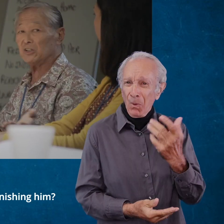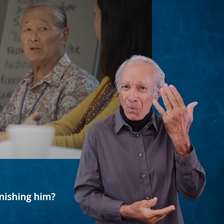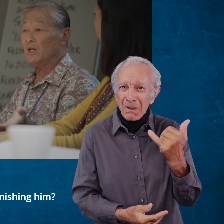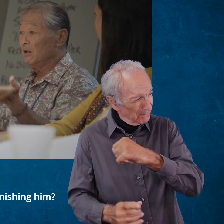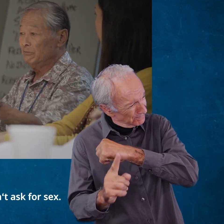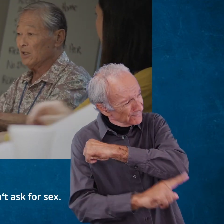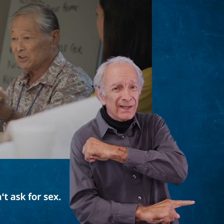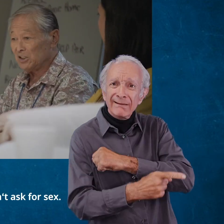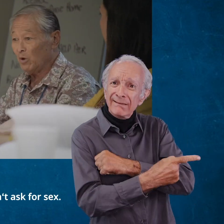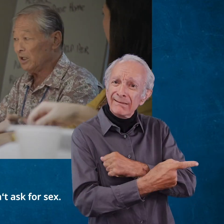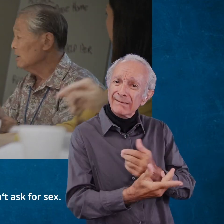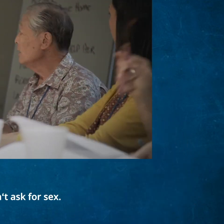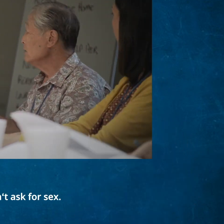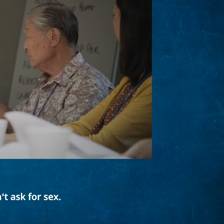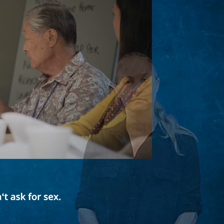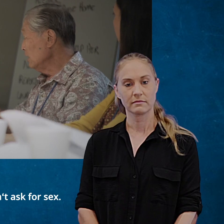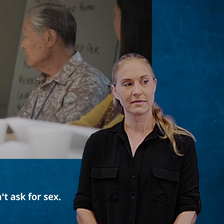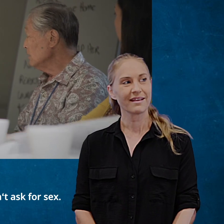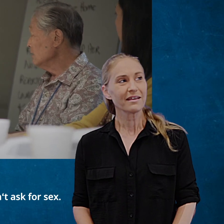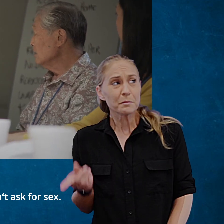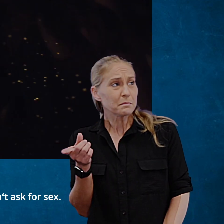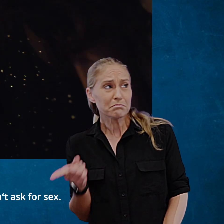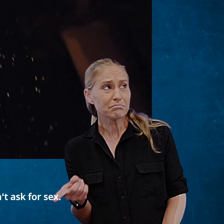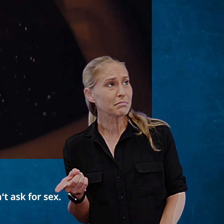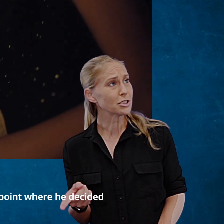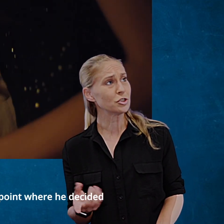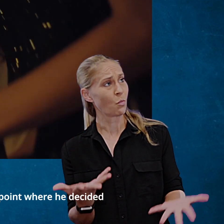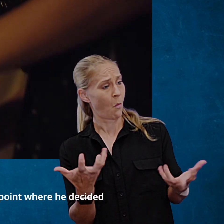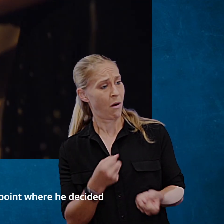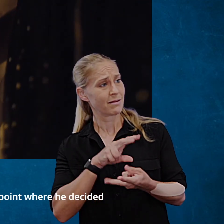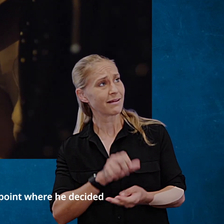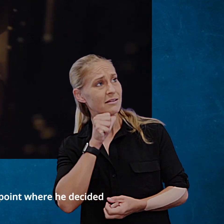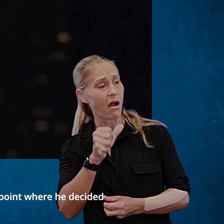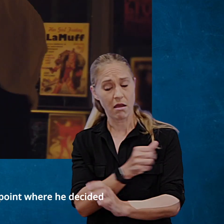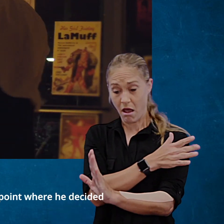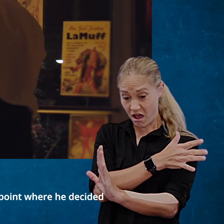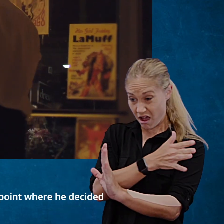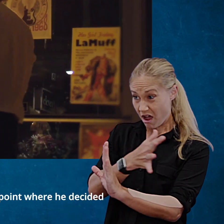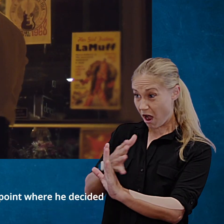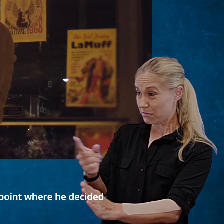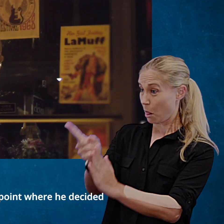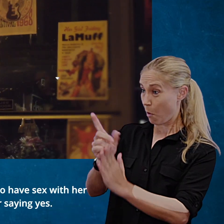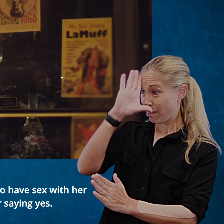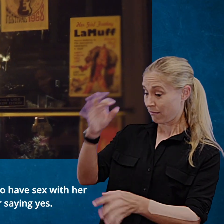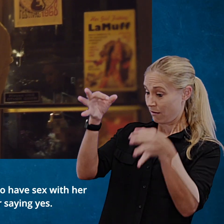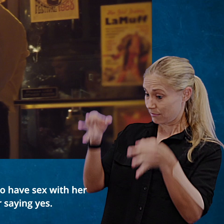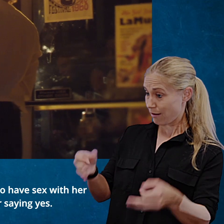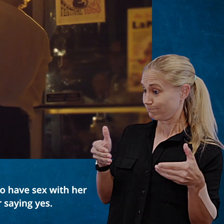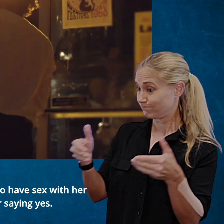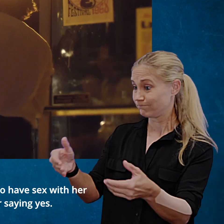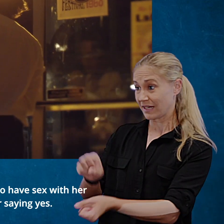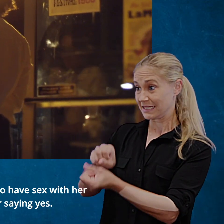you punishing him? Because she wanted. But she didn't ask to have sex. All of that up until the point where he decided that he was going